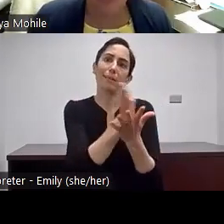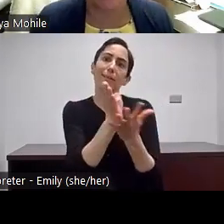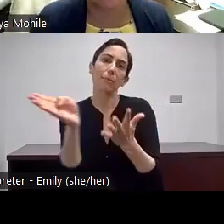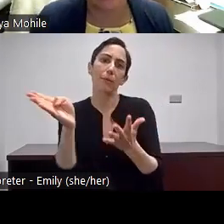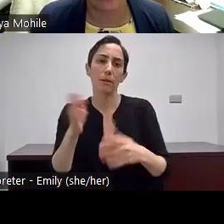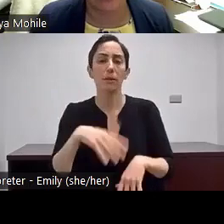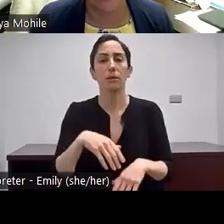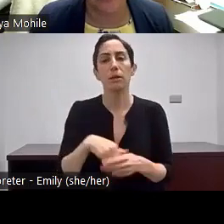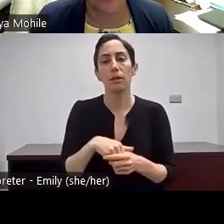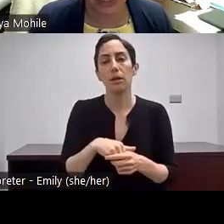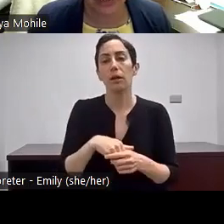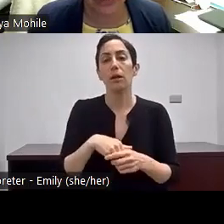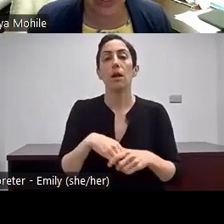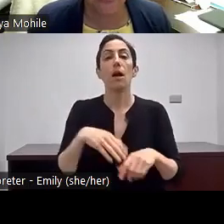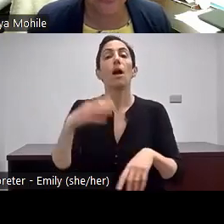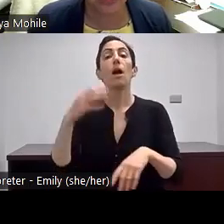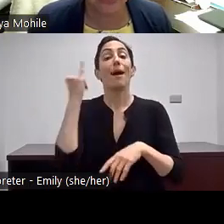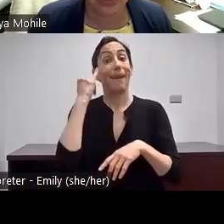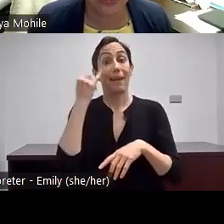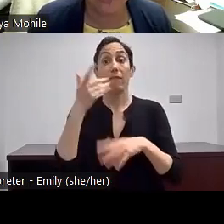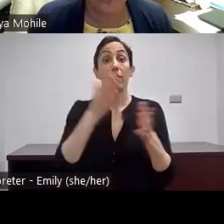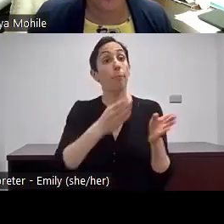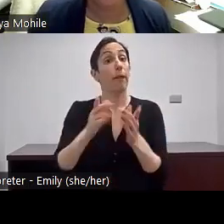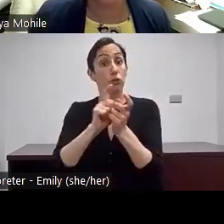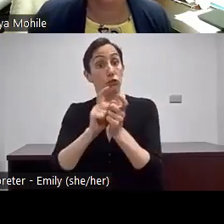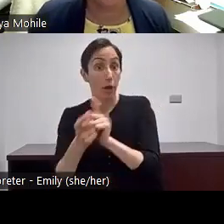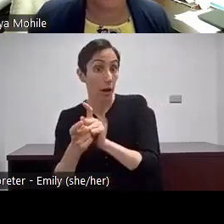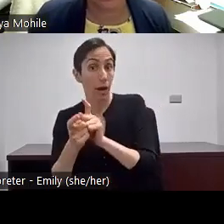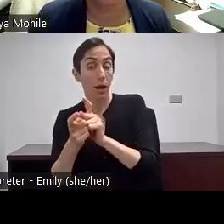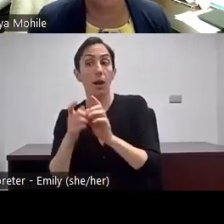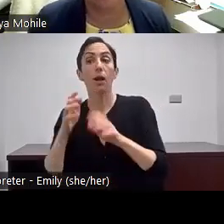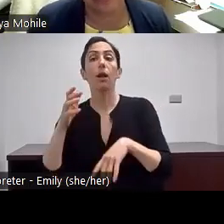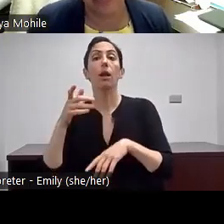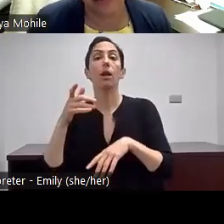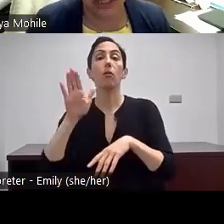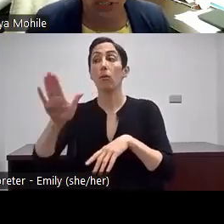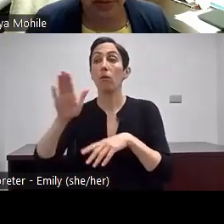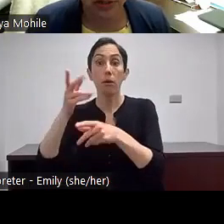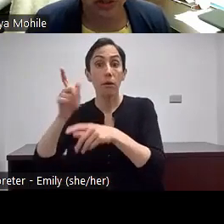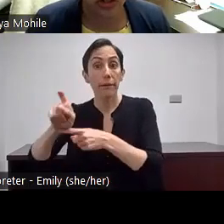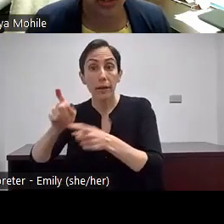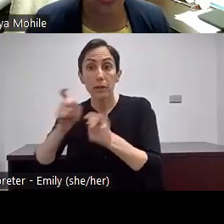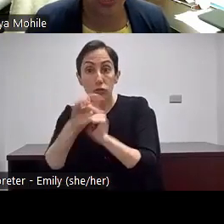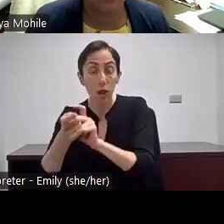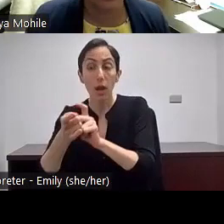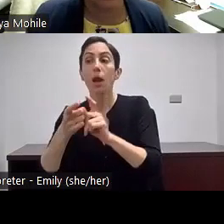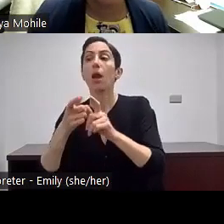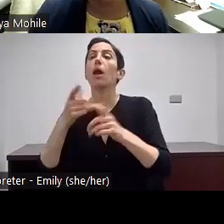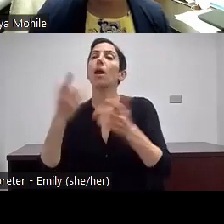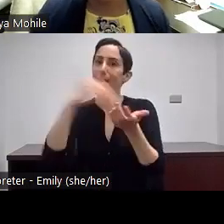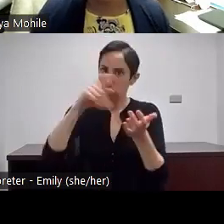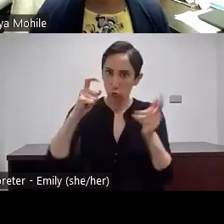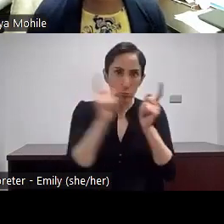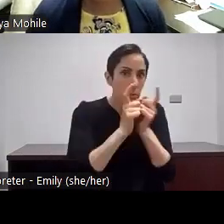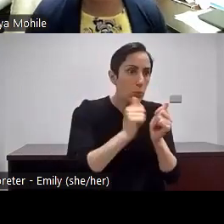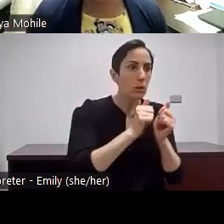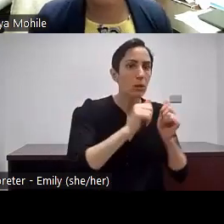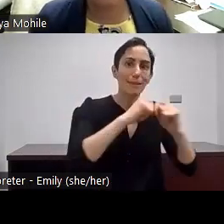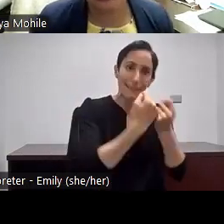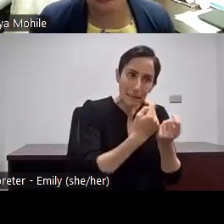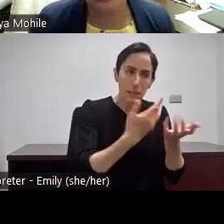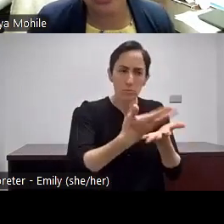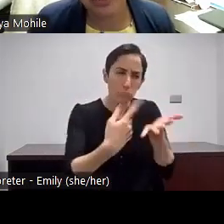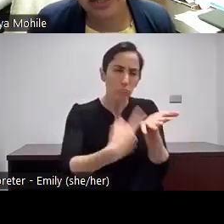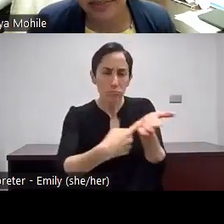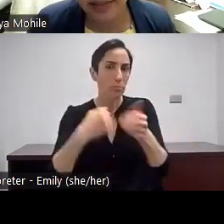should come back to the survivorship team to make sure the needs of the patients are addressed. So as I